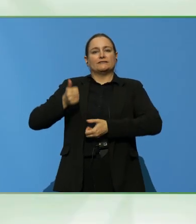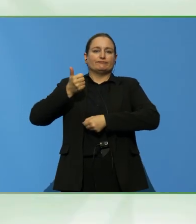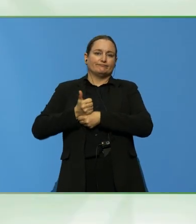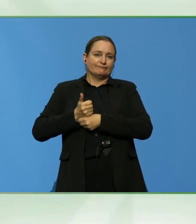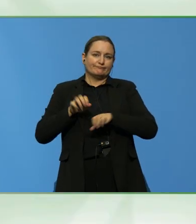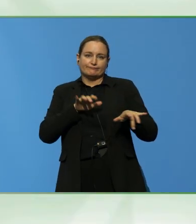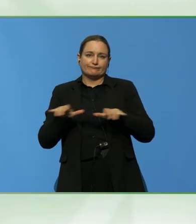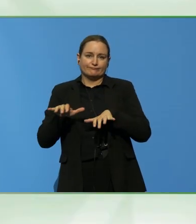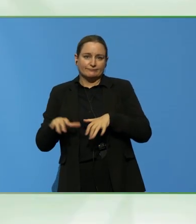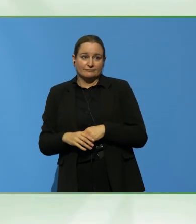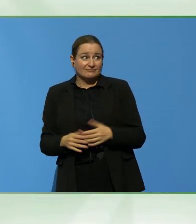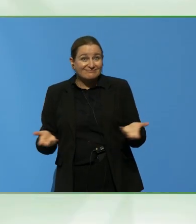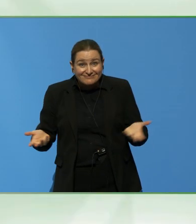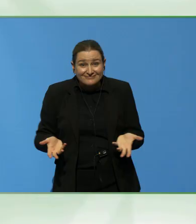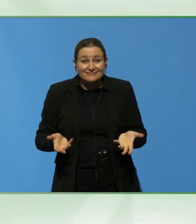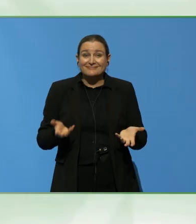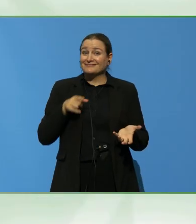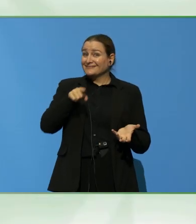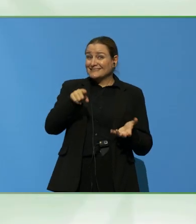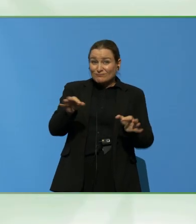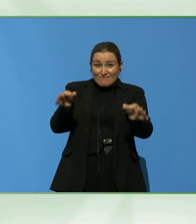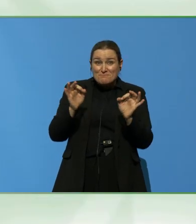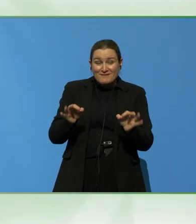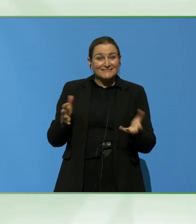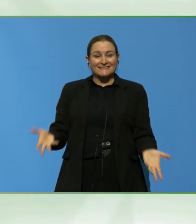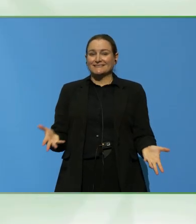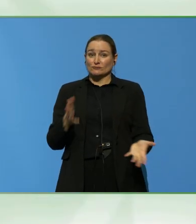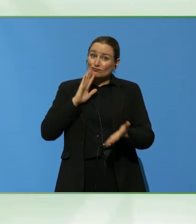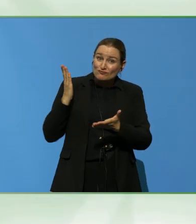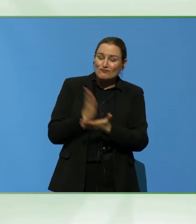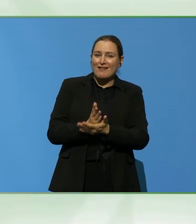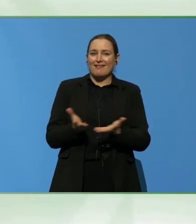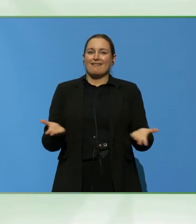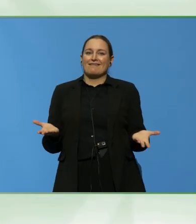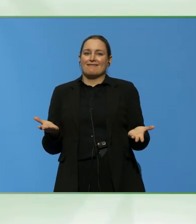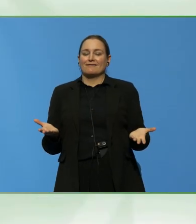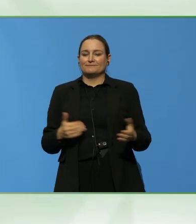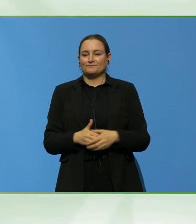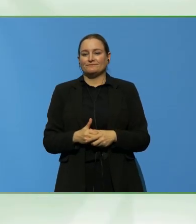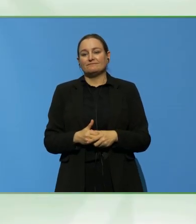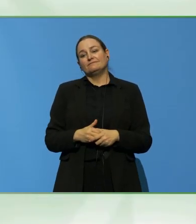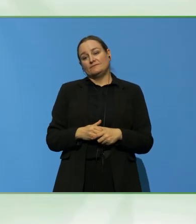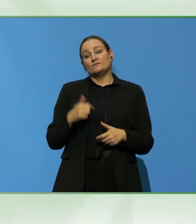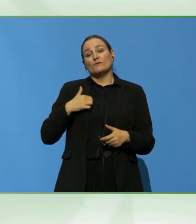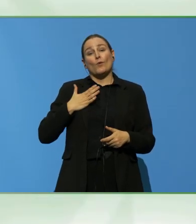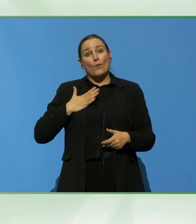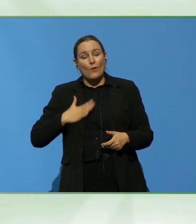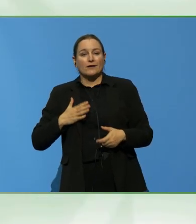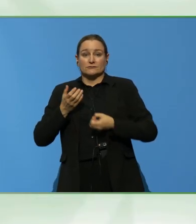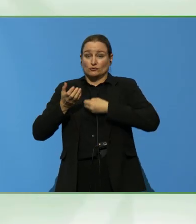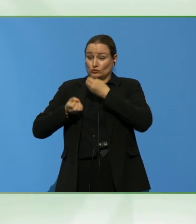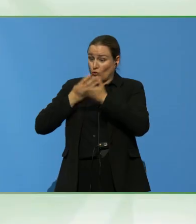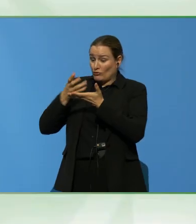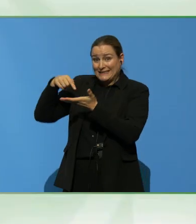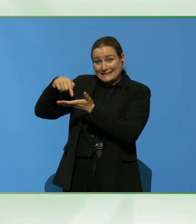industry norms where disability isn't a box-ticking exercise, but is really integrated into the heart of storytelling and